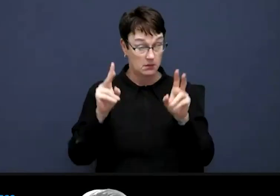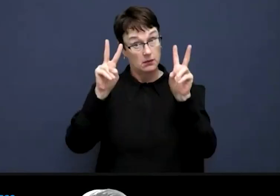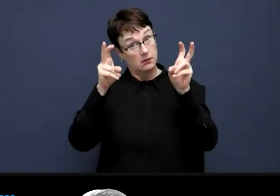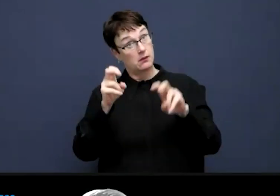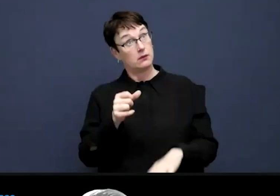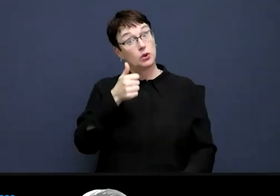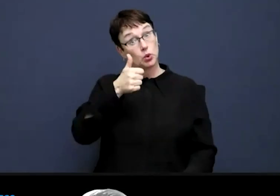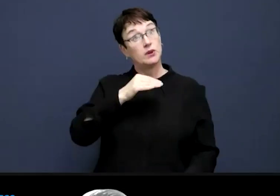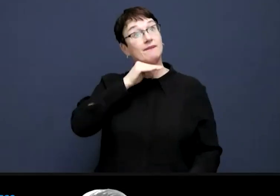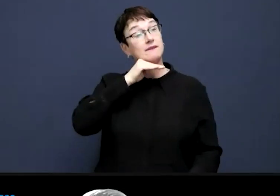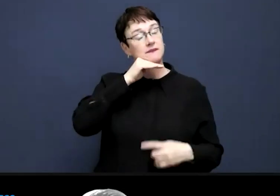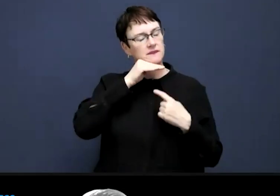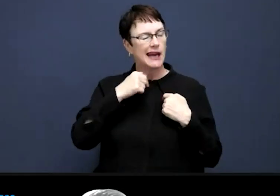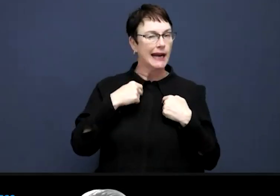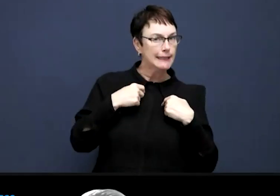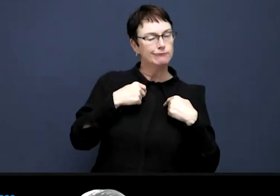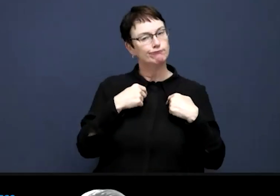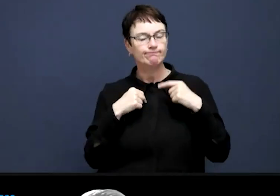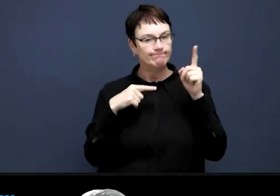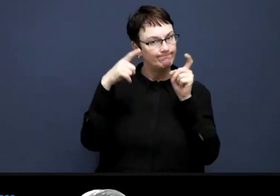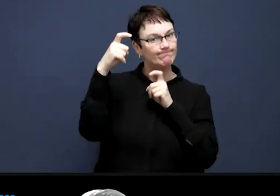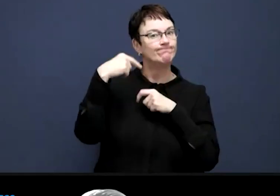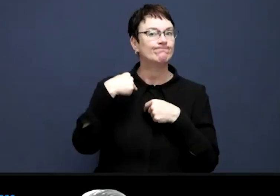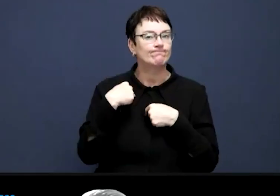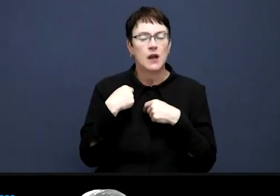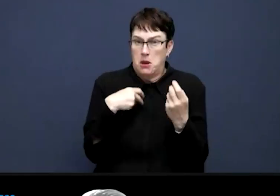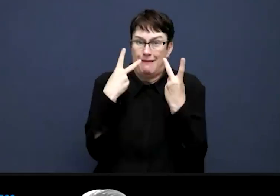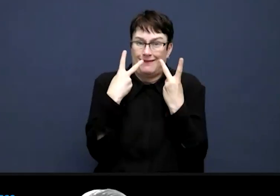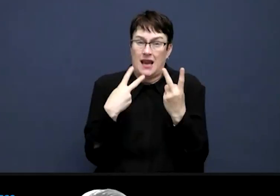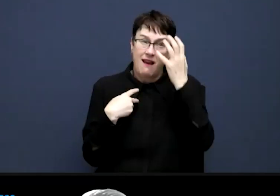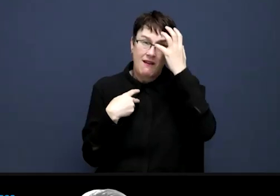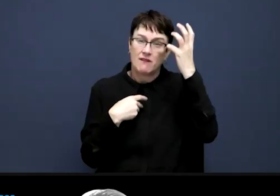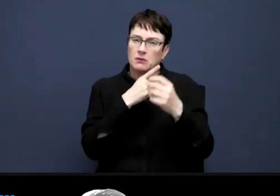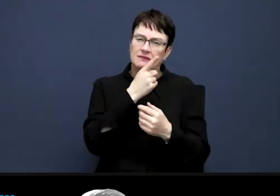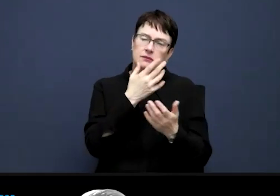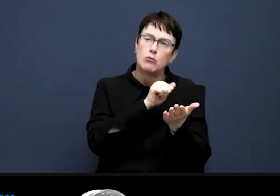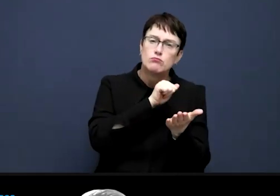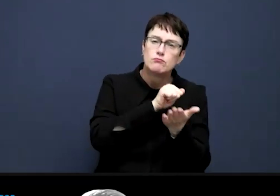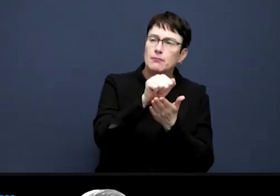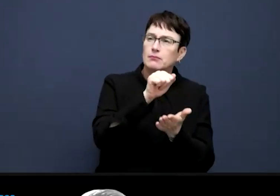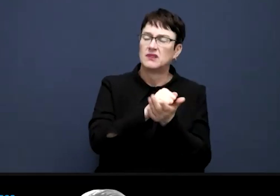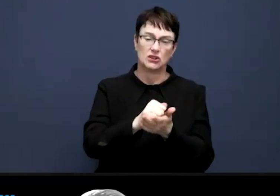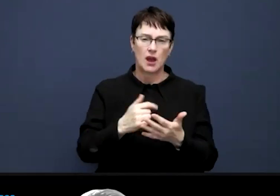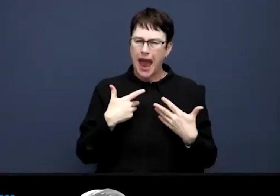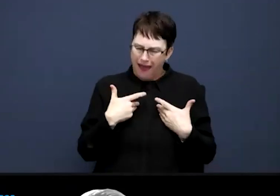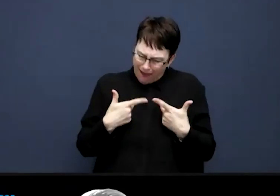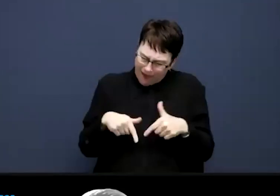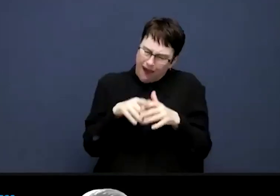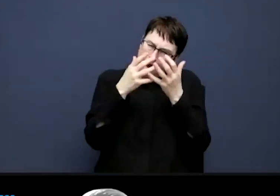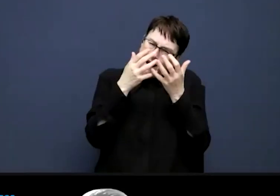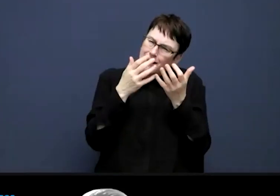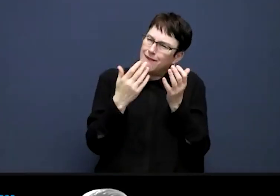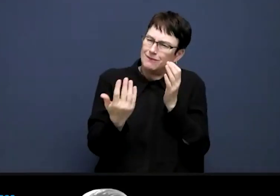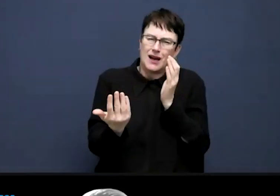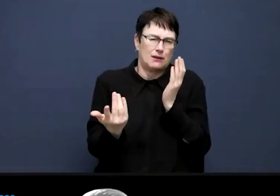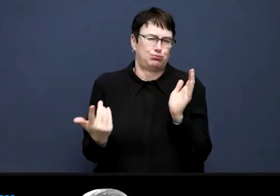publish, and I'm concerned about, we have procedures, legislation, and good enough at